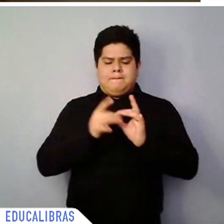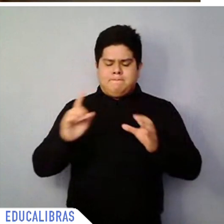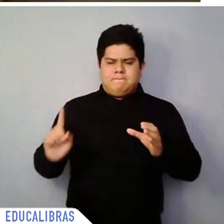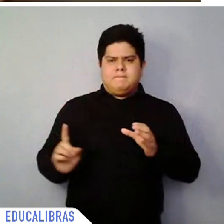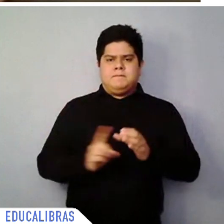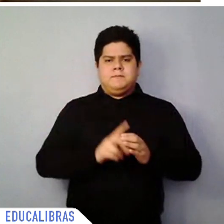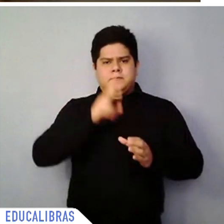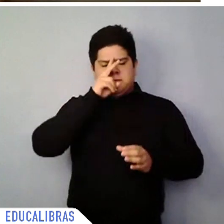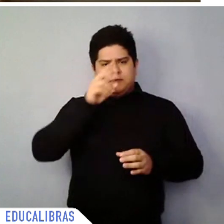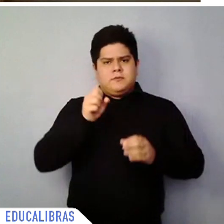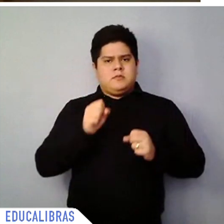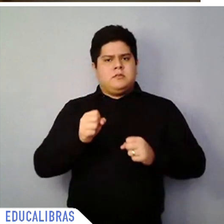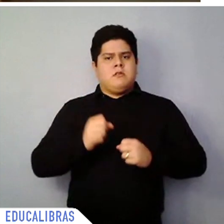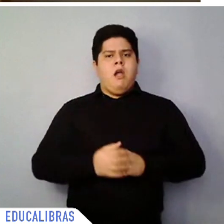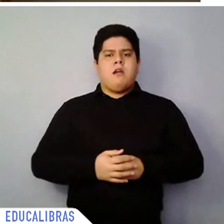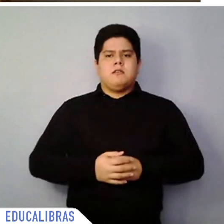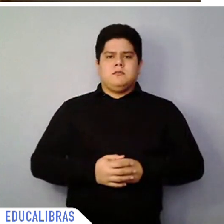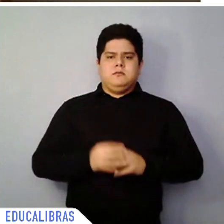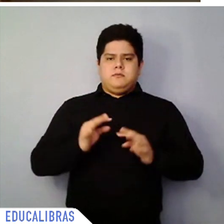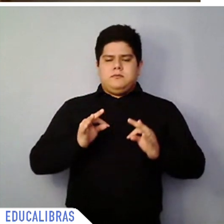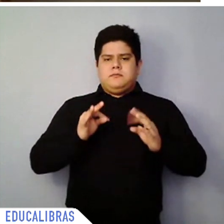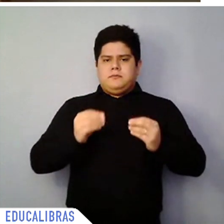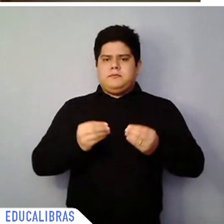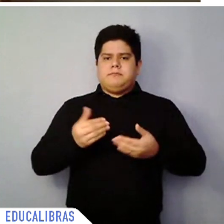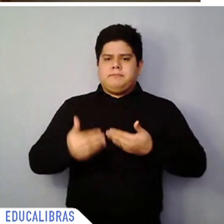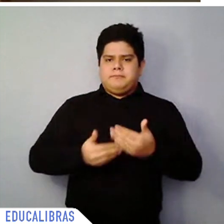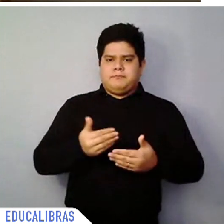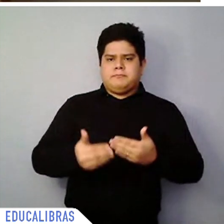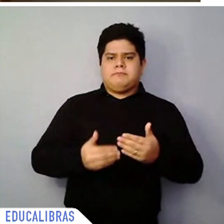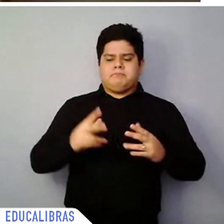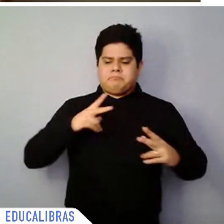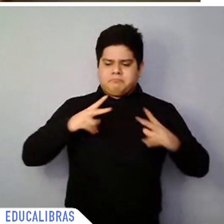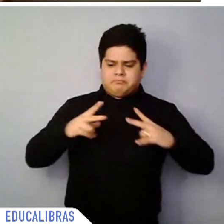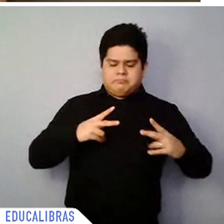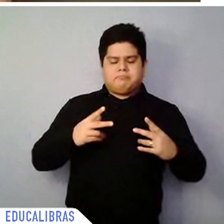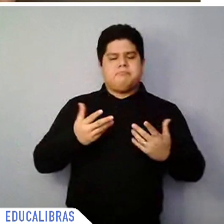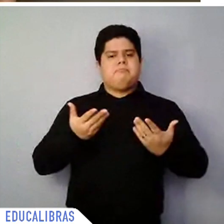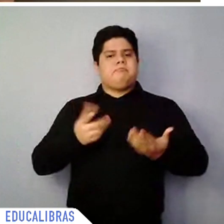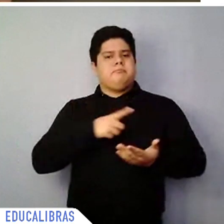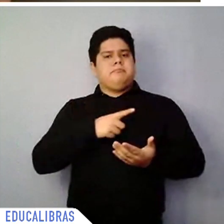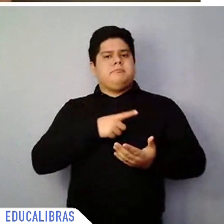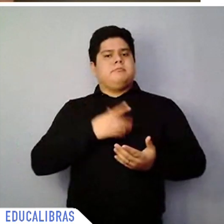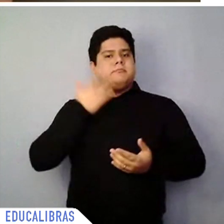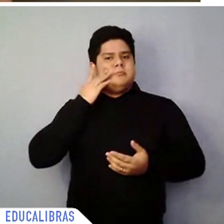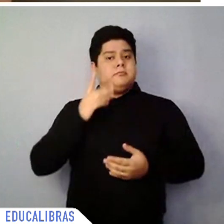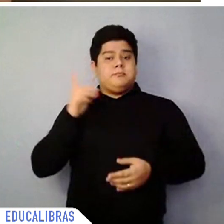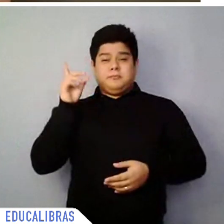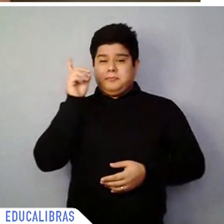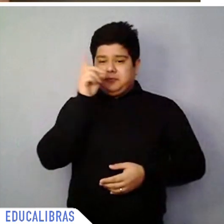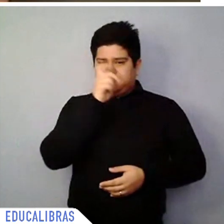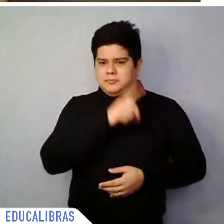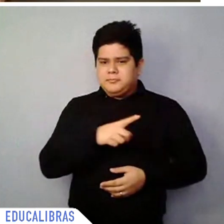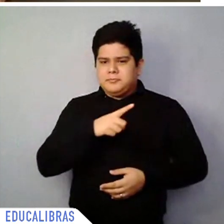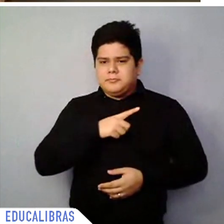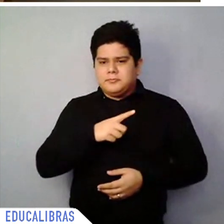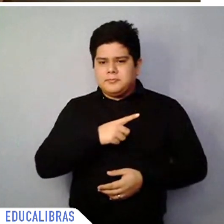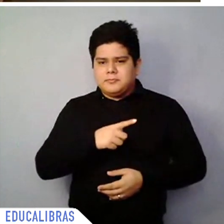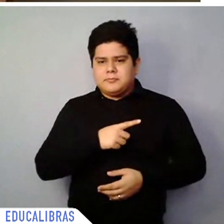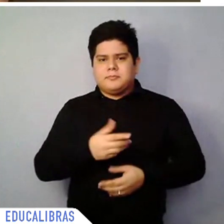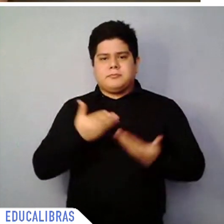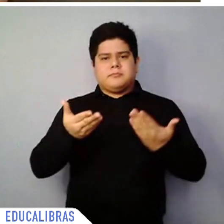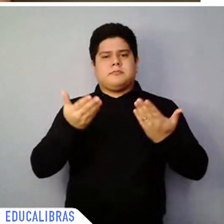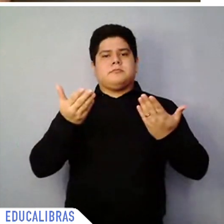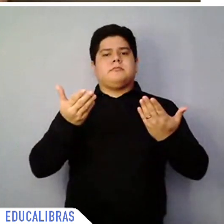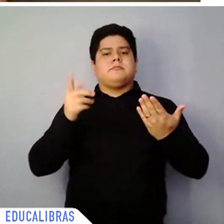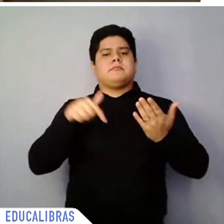ambulance assistance or service that is provided by SUS. So we have a huge potential and a